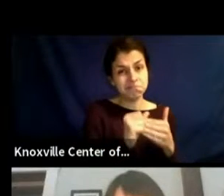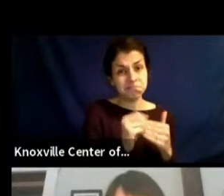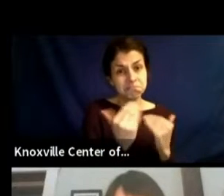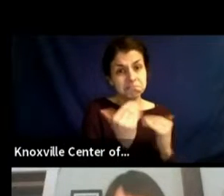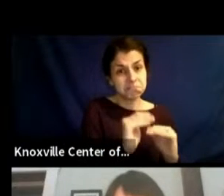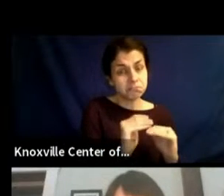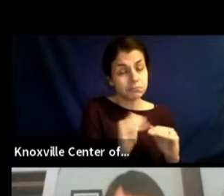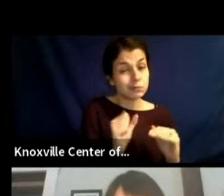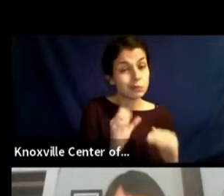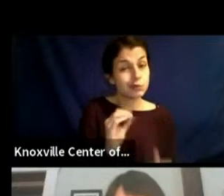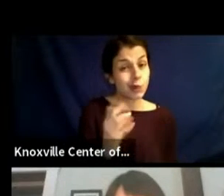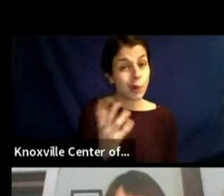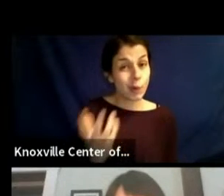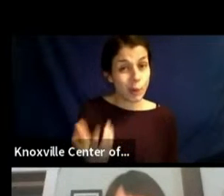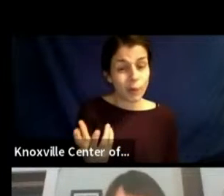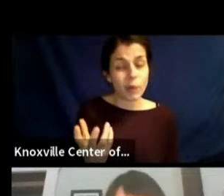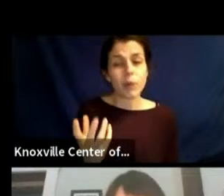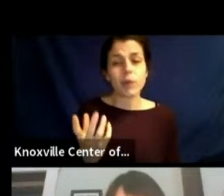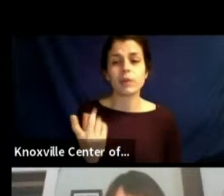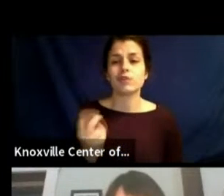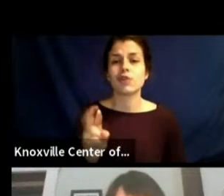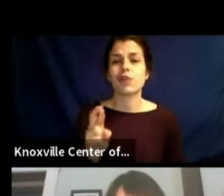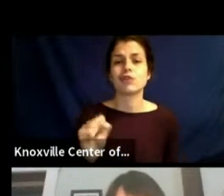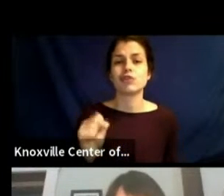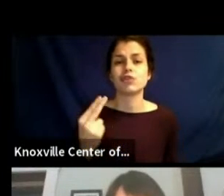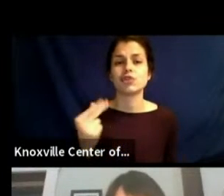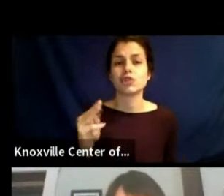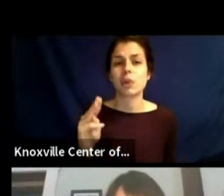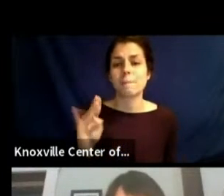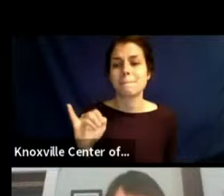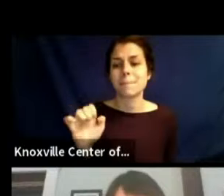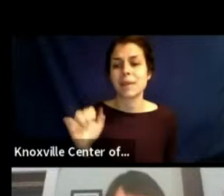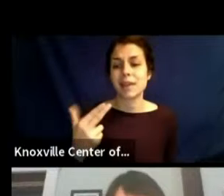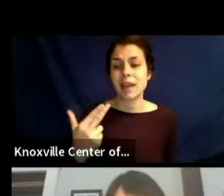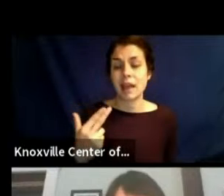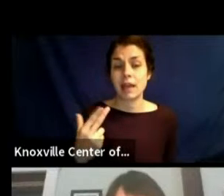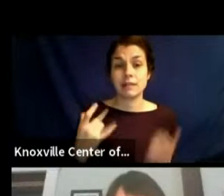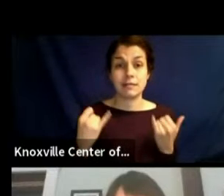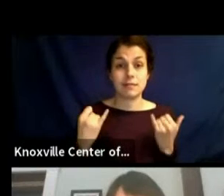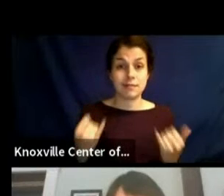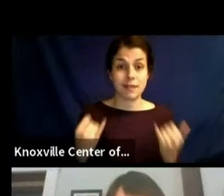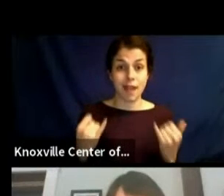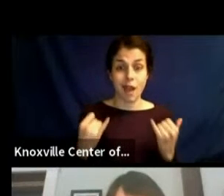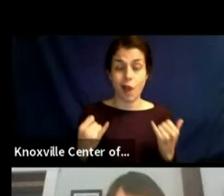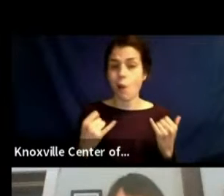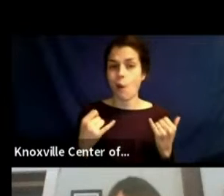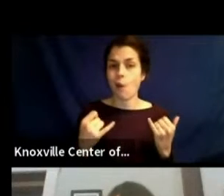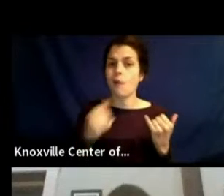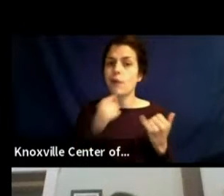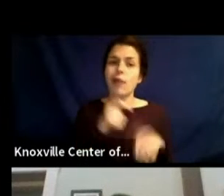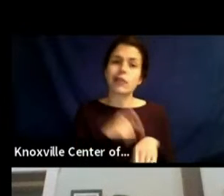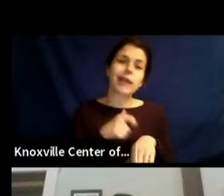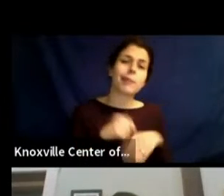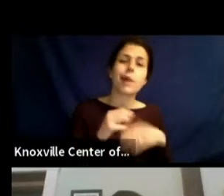to use your phrase, Dr. Shamia, you've said more than once, now's not the time to let our foot off the gas. And